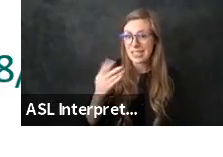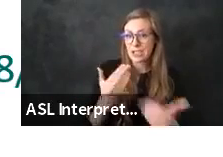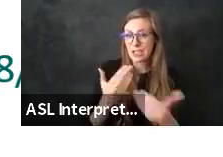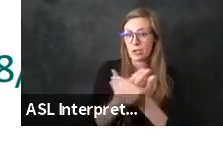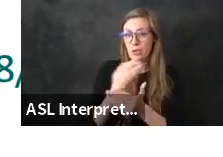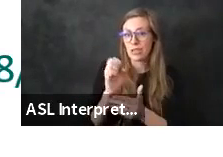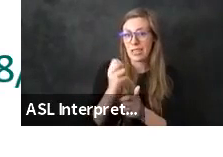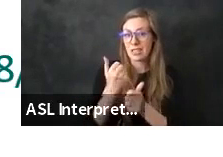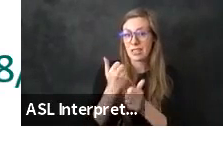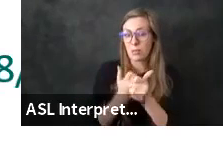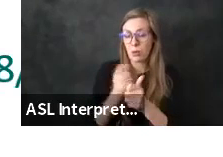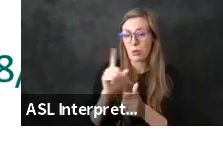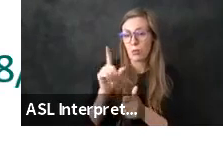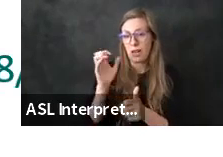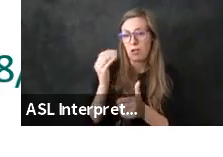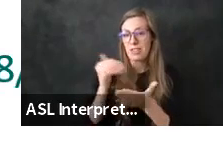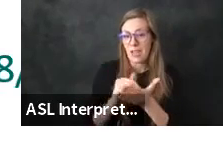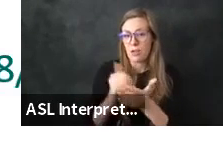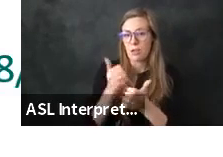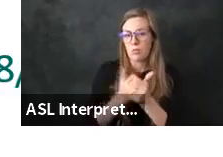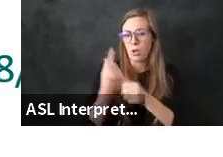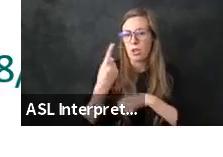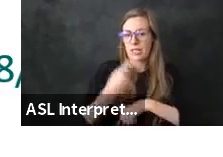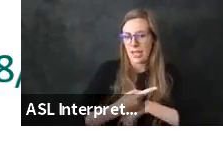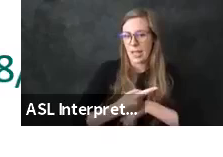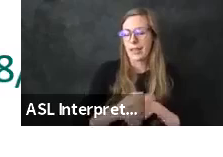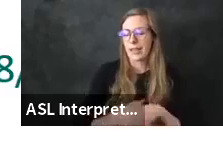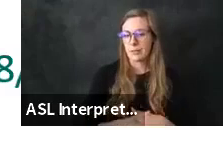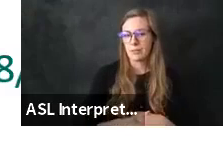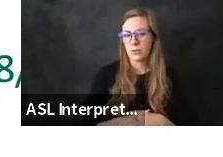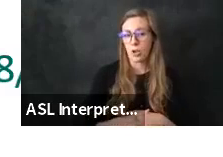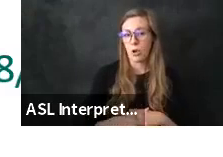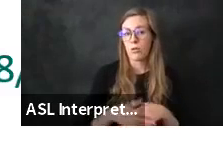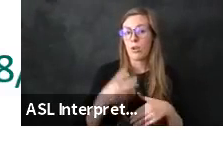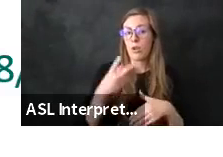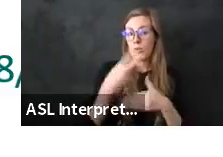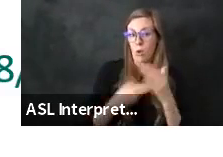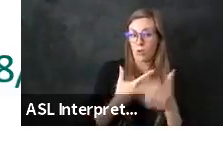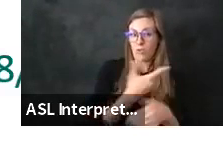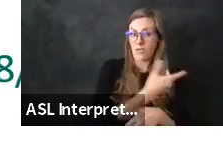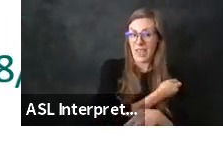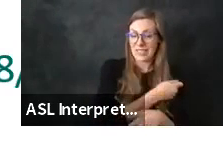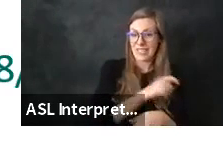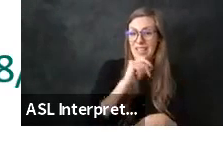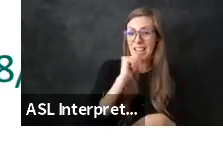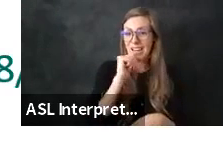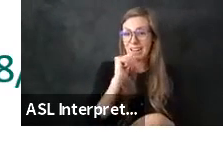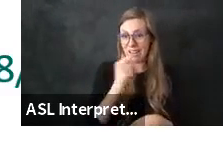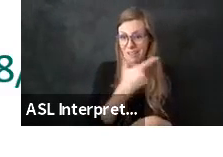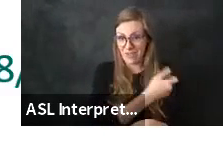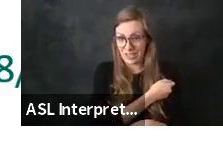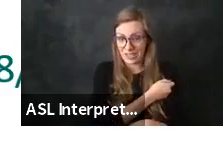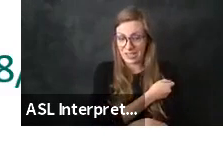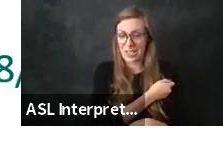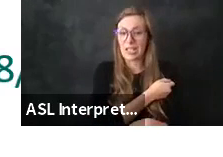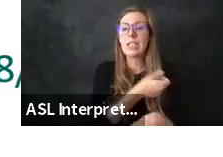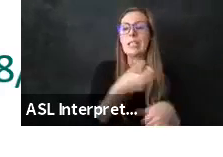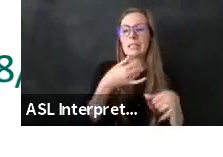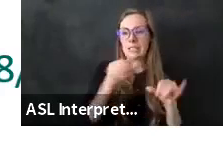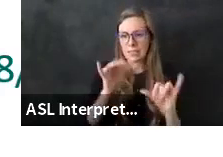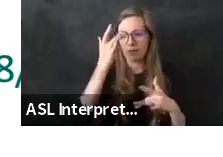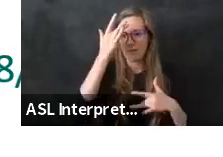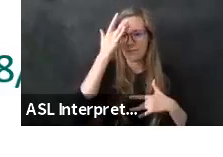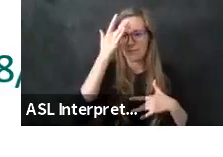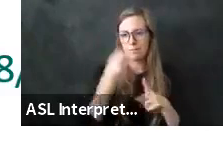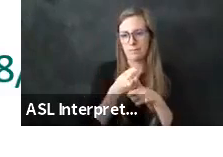per 100,000 per day among fully vaccinated residents. And we are seeing this slight drop. It